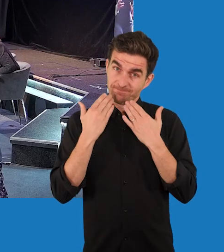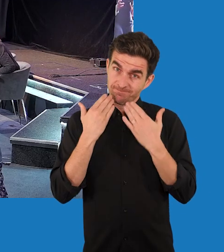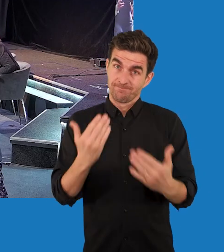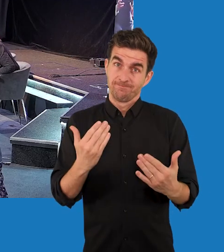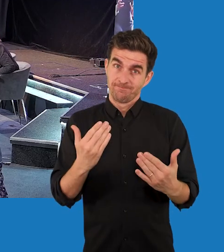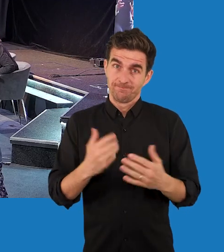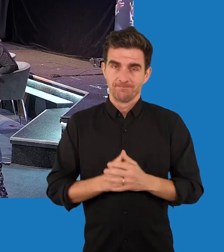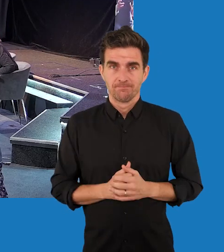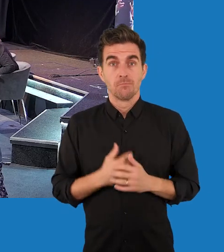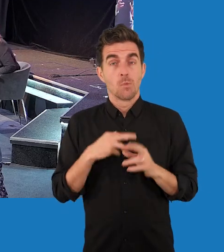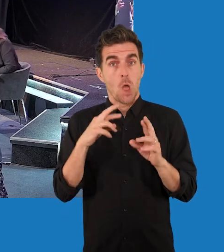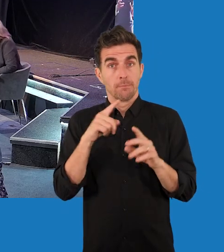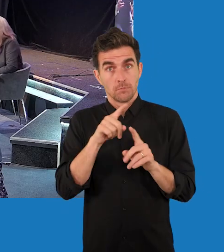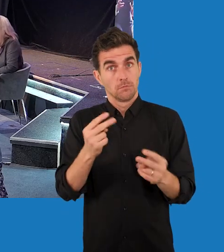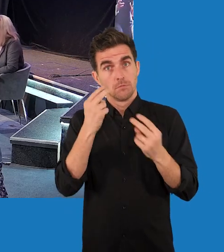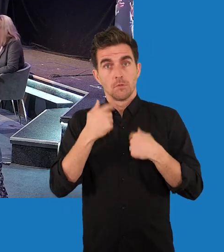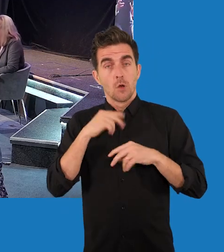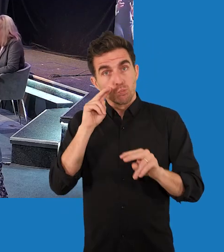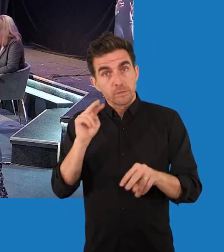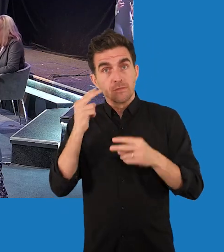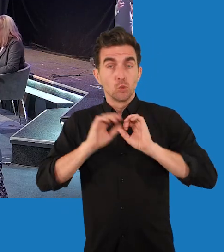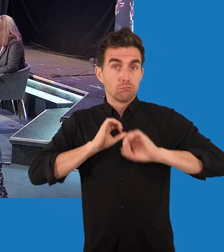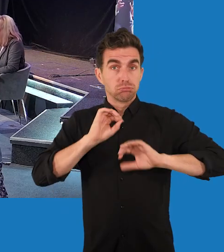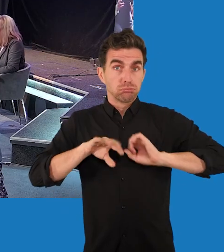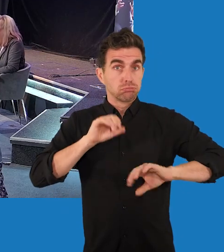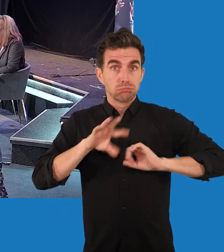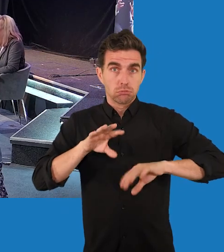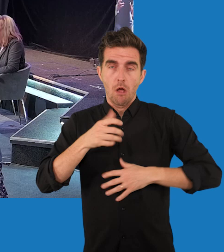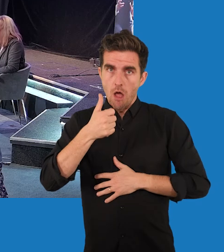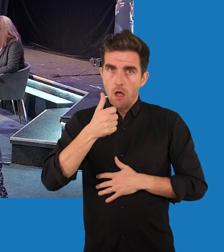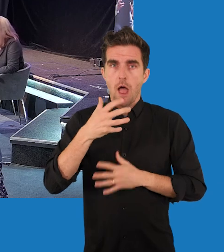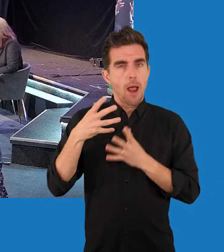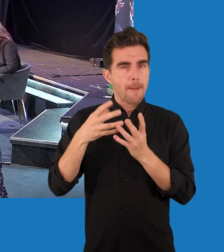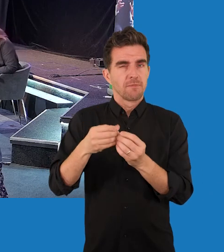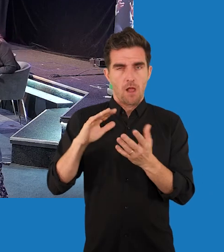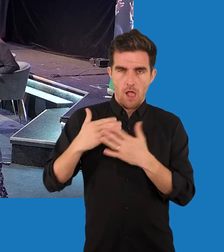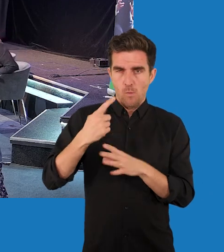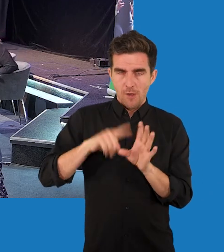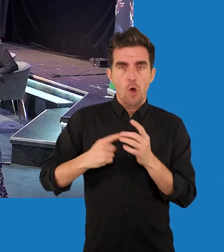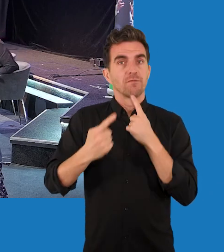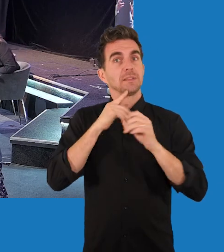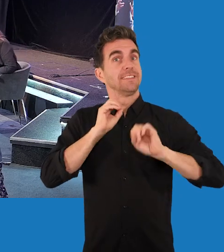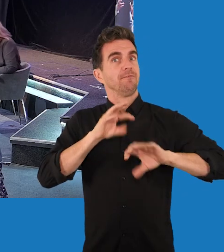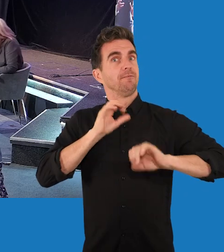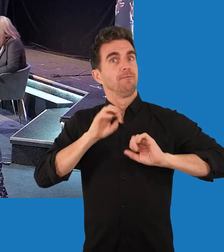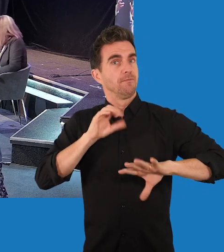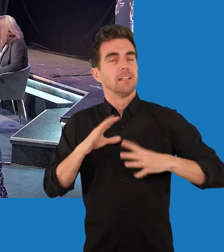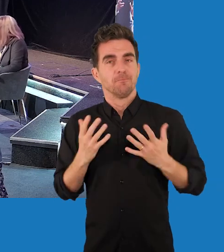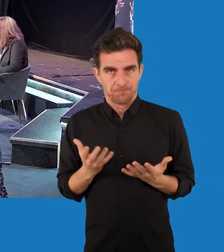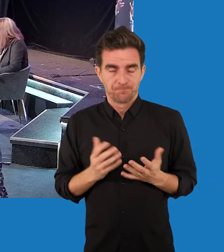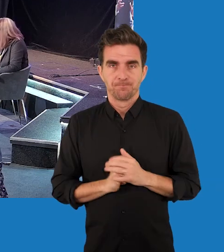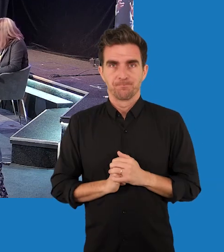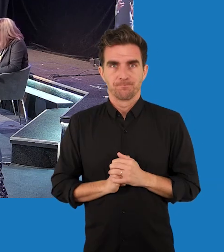all, thank you all for coming today. I hope that you found our review of the past year